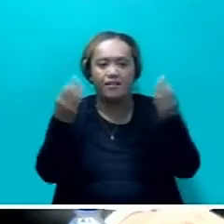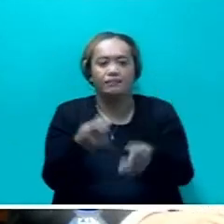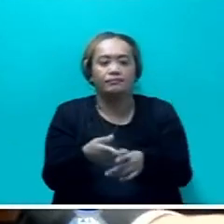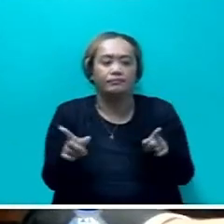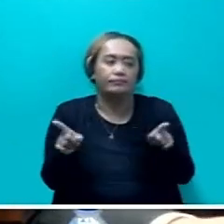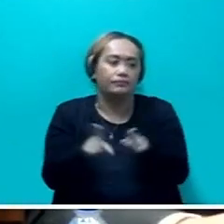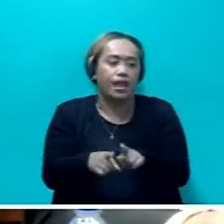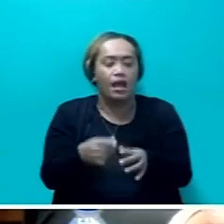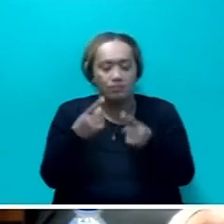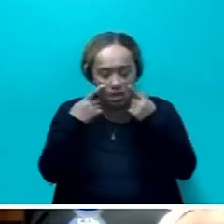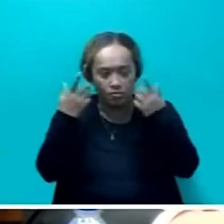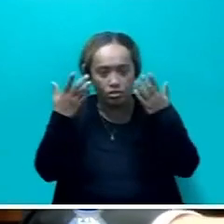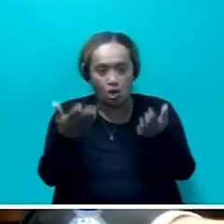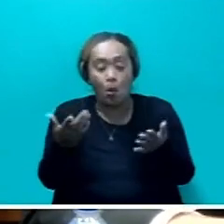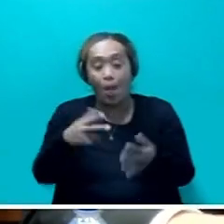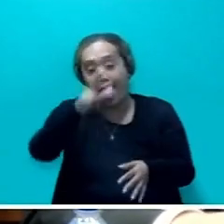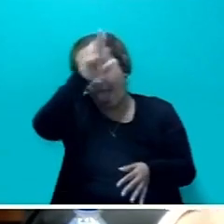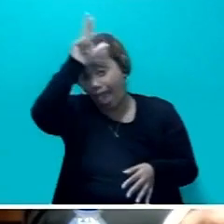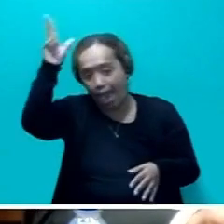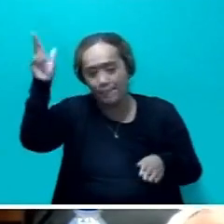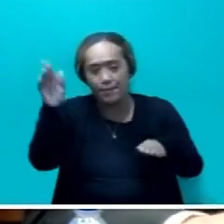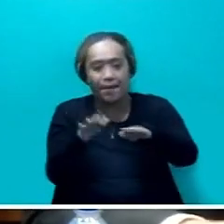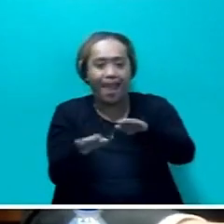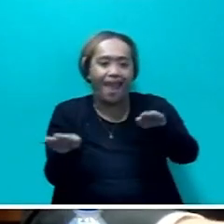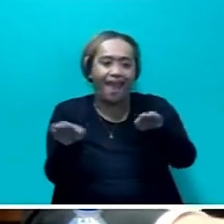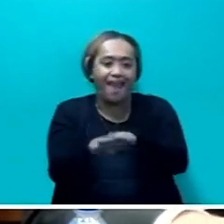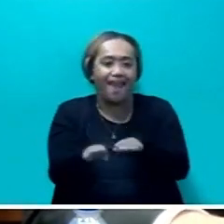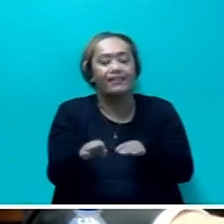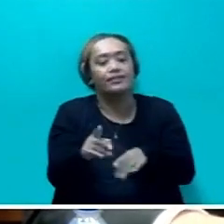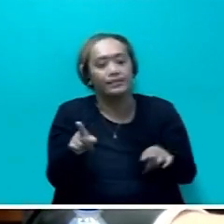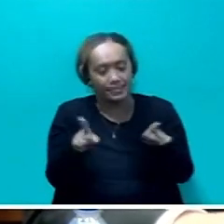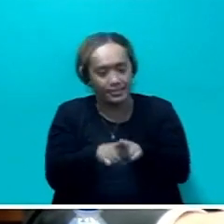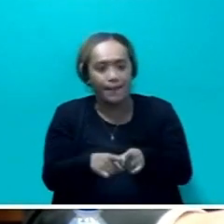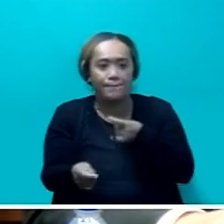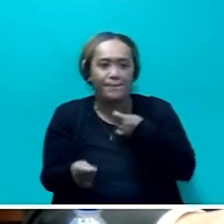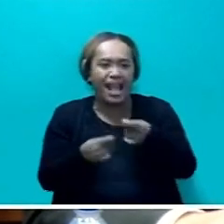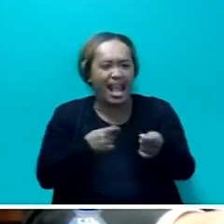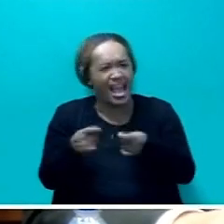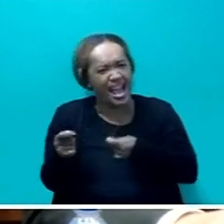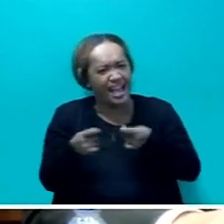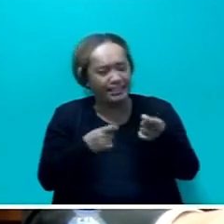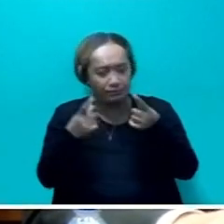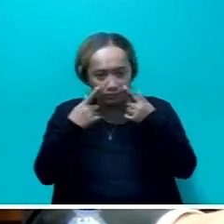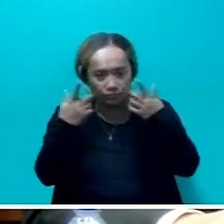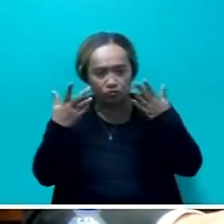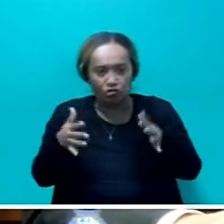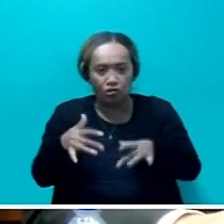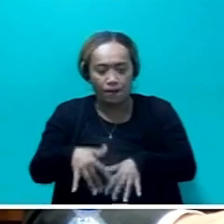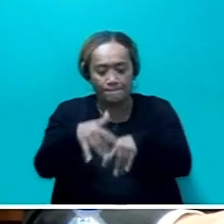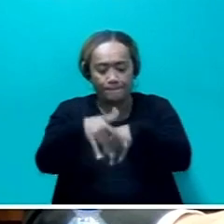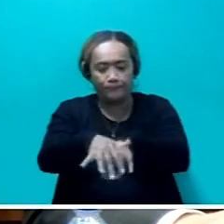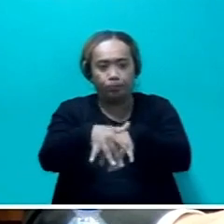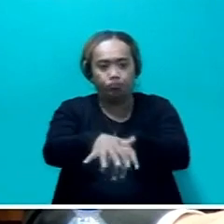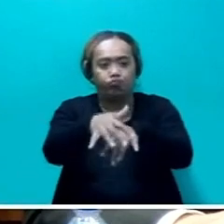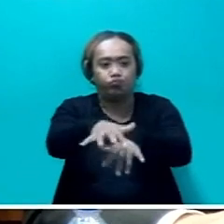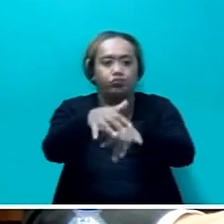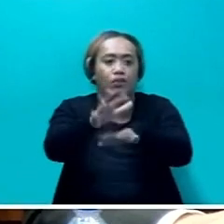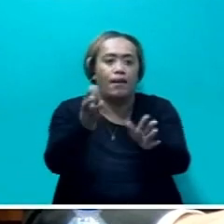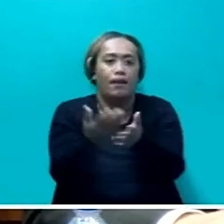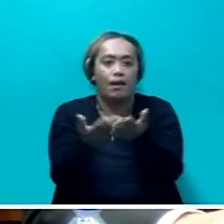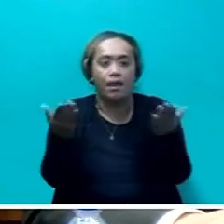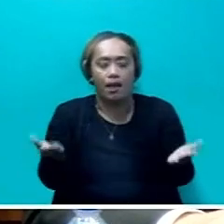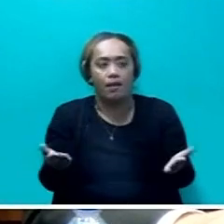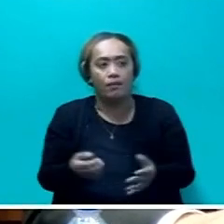cultures showcased at the Albert Park and maybe street markets during the week. A parade of different eras of